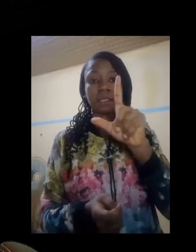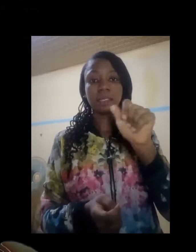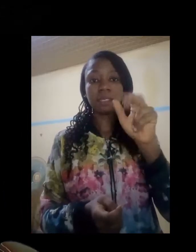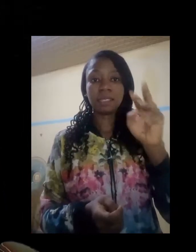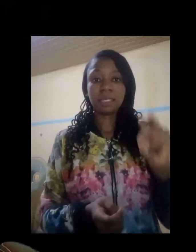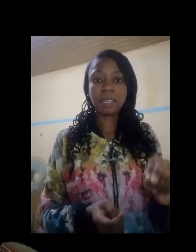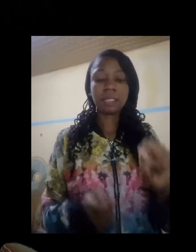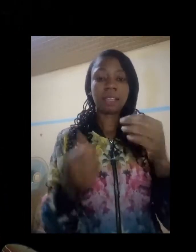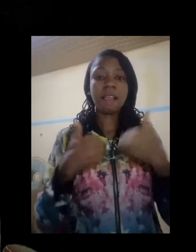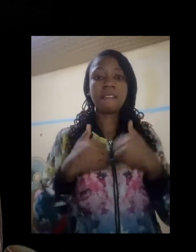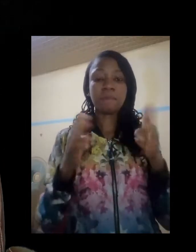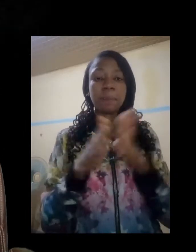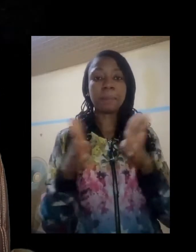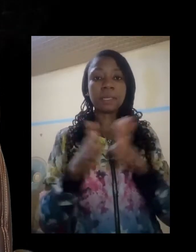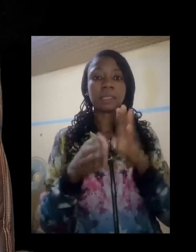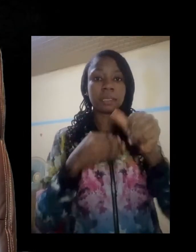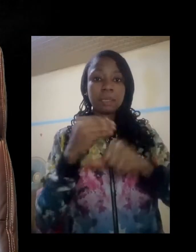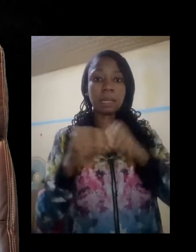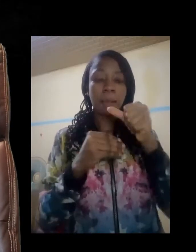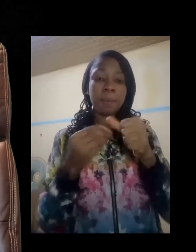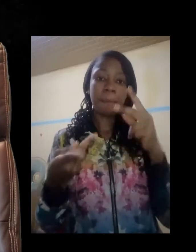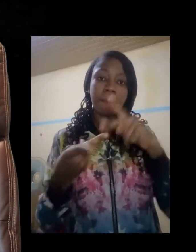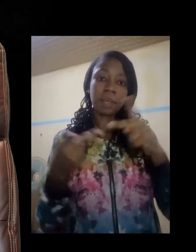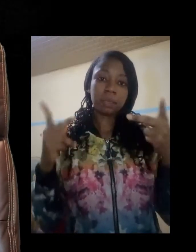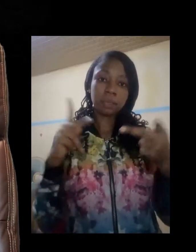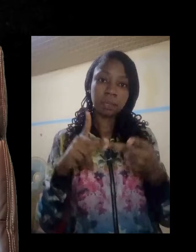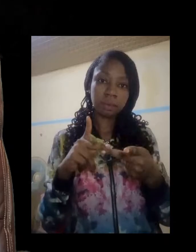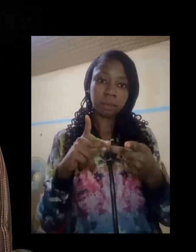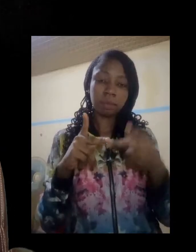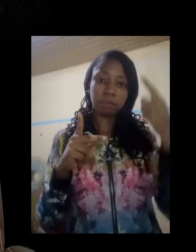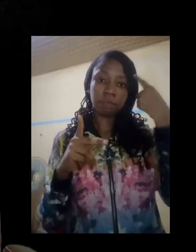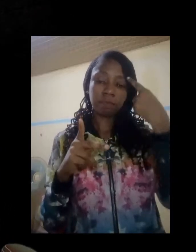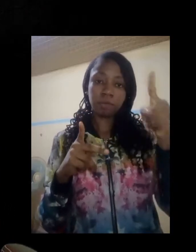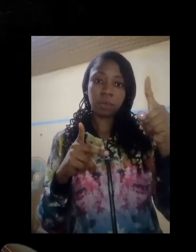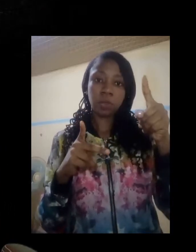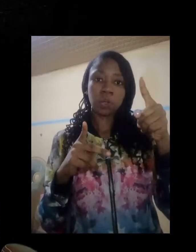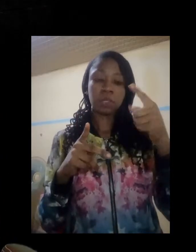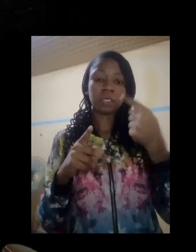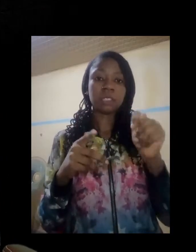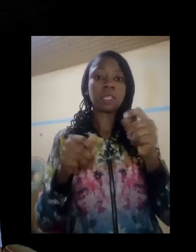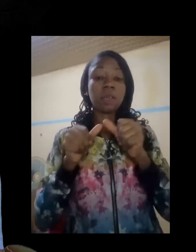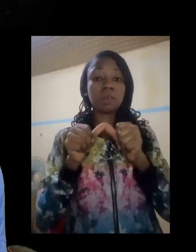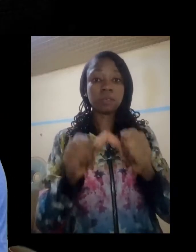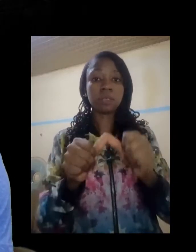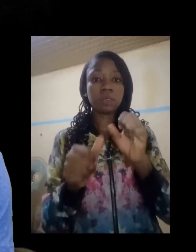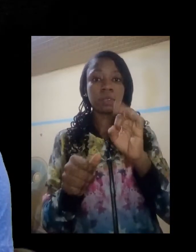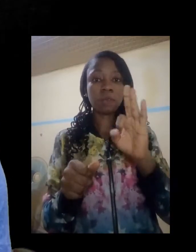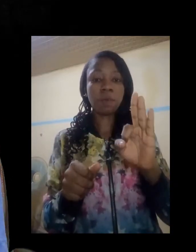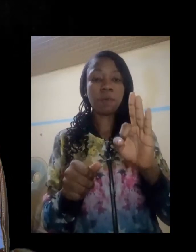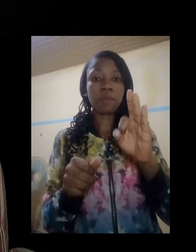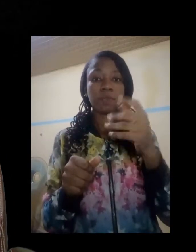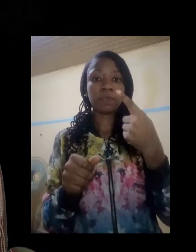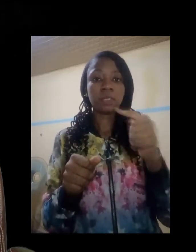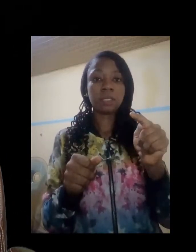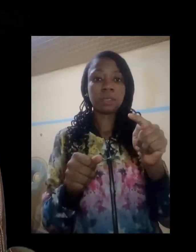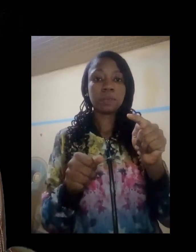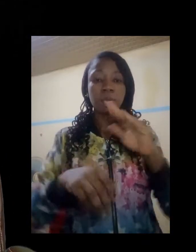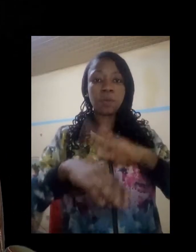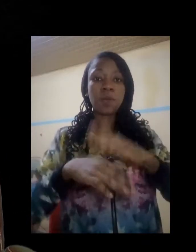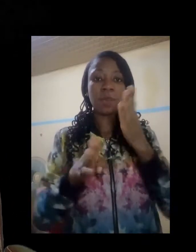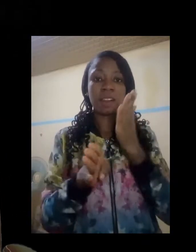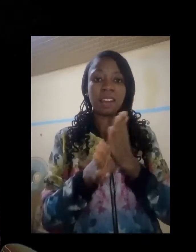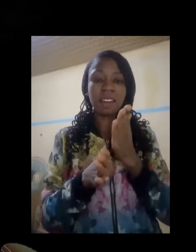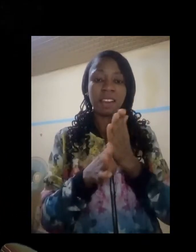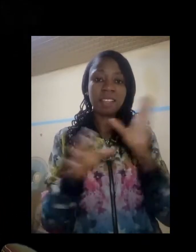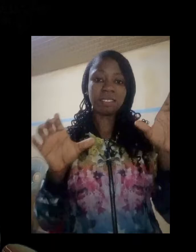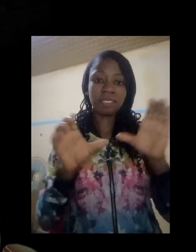our meeting regarding the affiliation for the continuation of